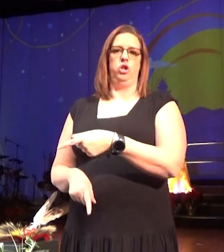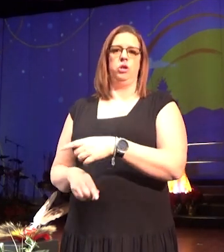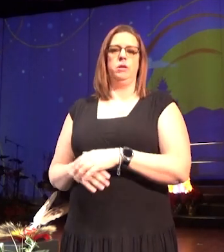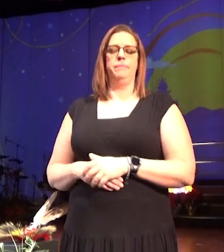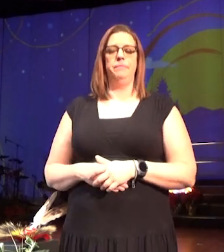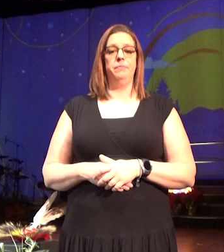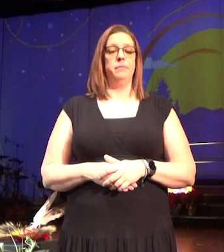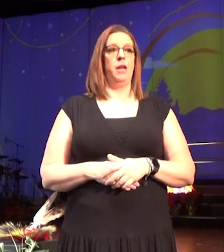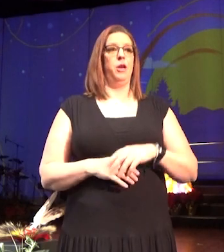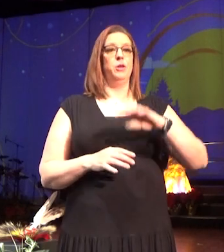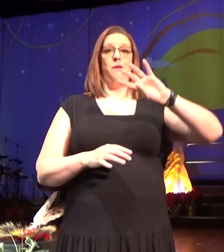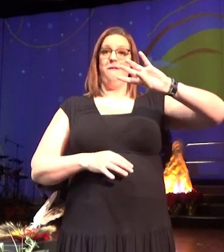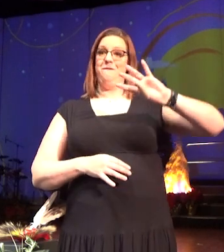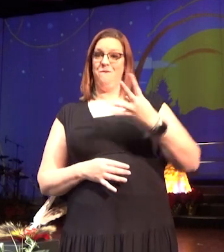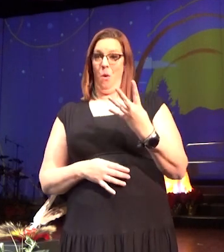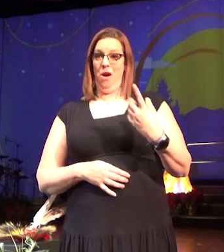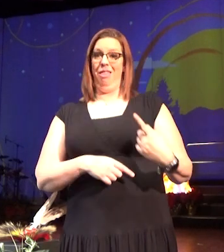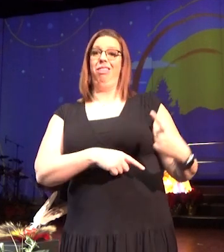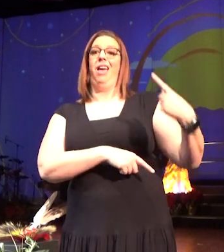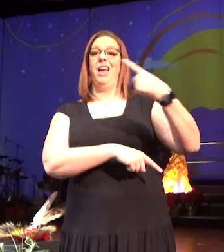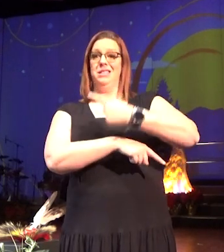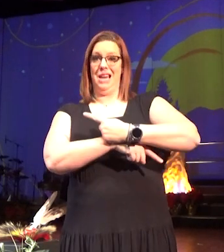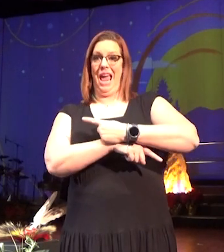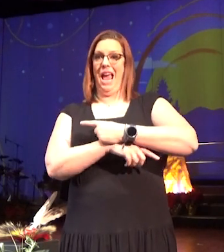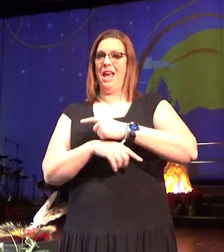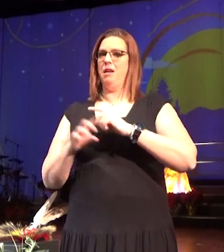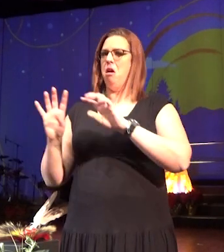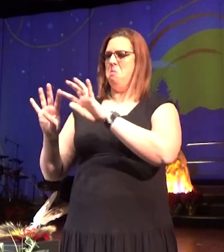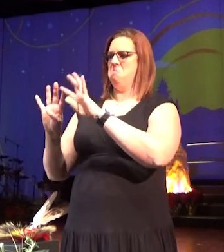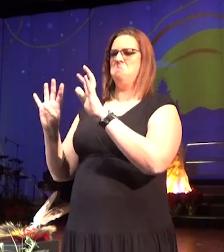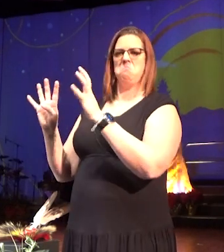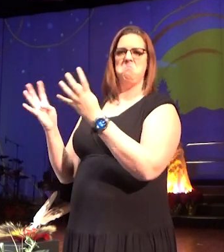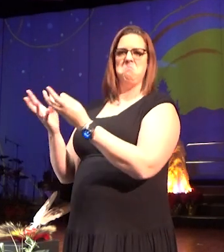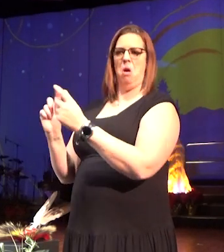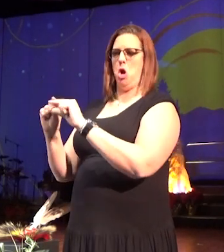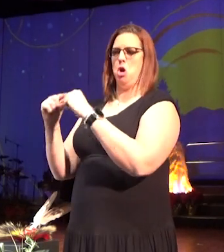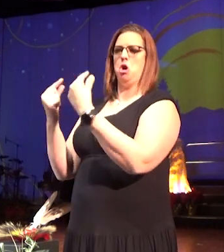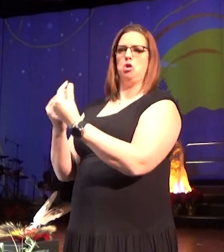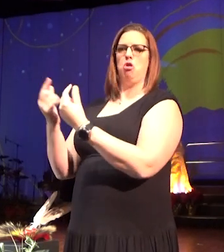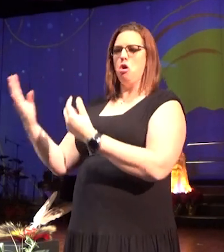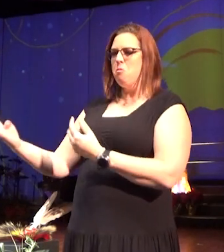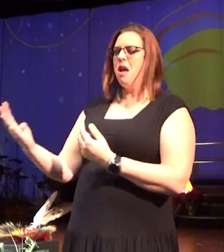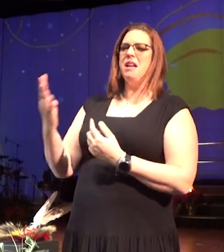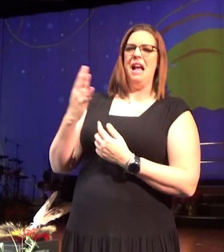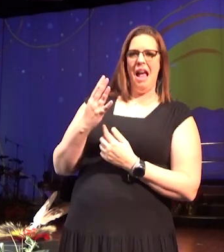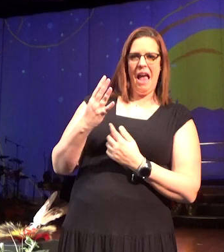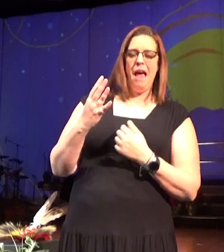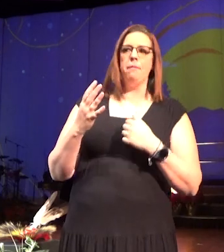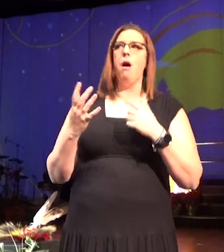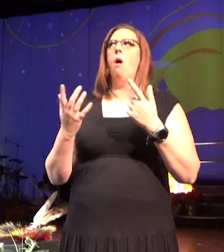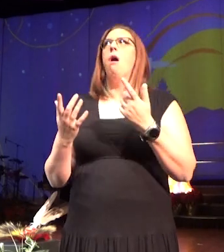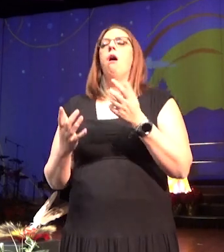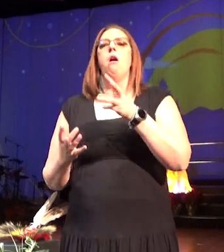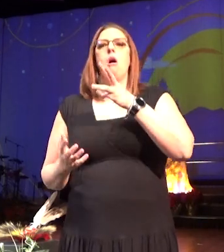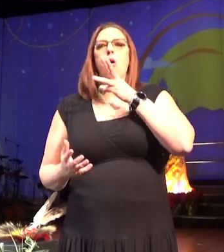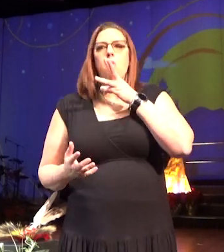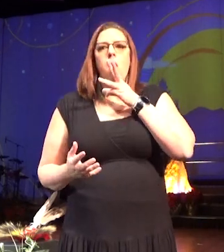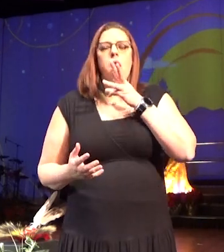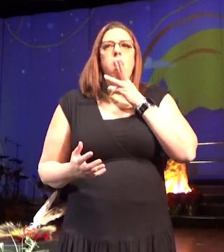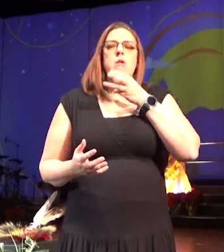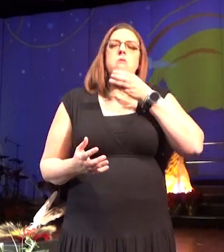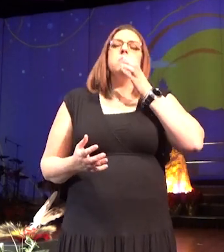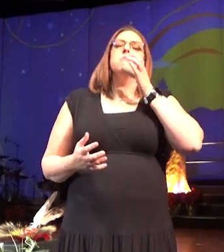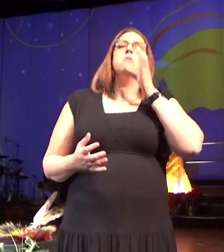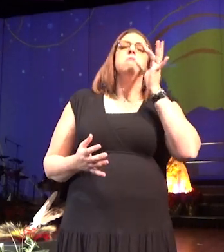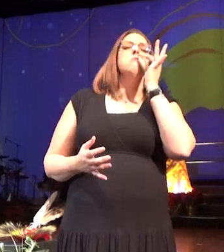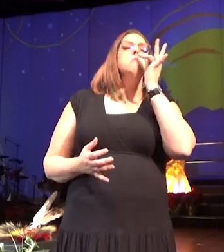So on the fourth day, they came and got me. I was so happy. Oh, the waters taste so good. It was the best